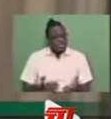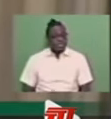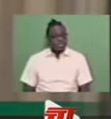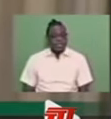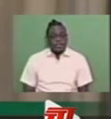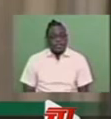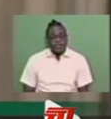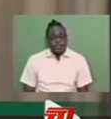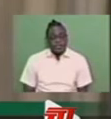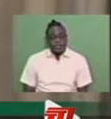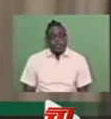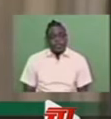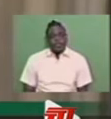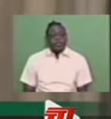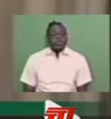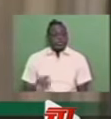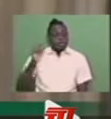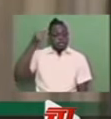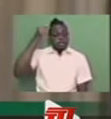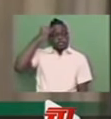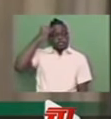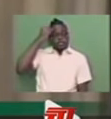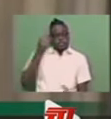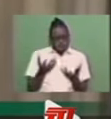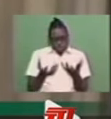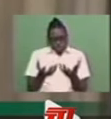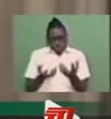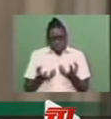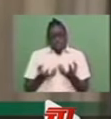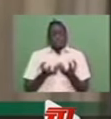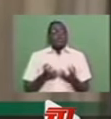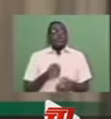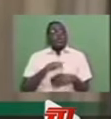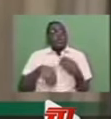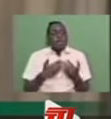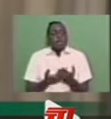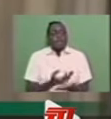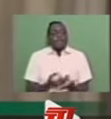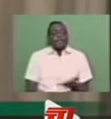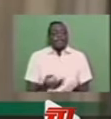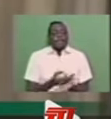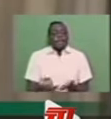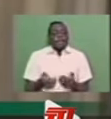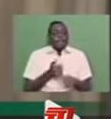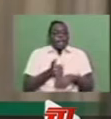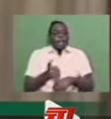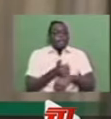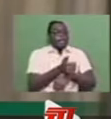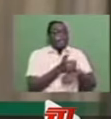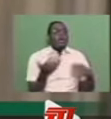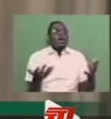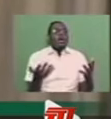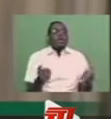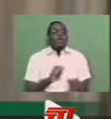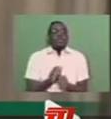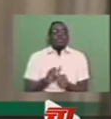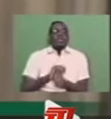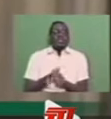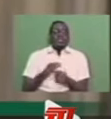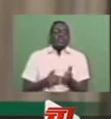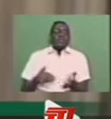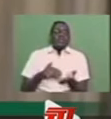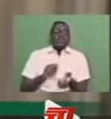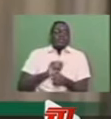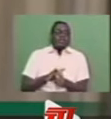So the government wants to blame the failures in this sector, oil and gas, on the price. You know, as I said, there's nothing